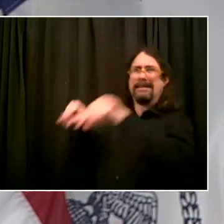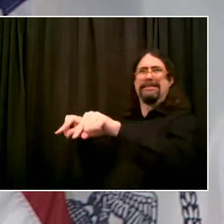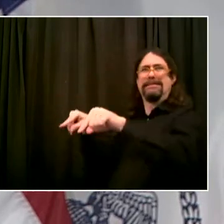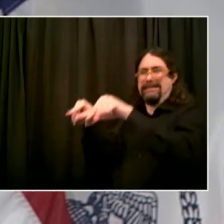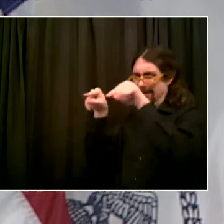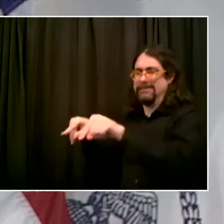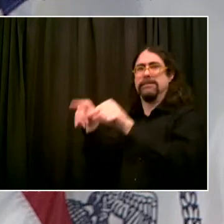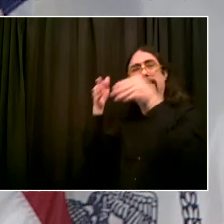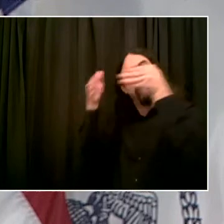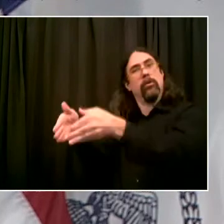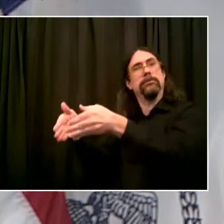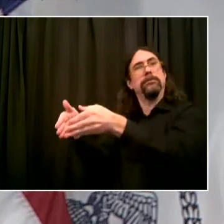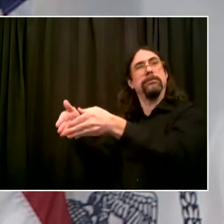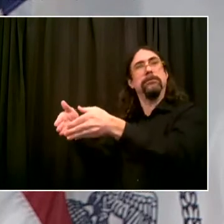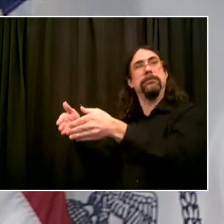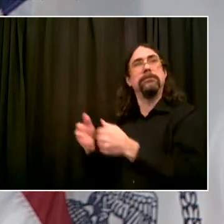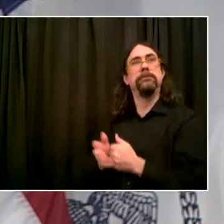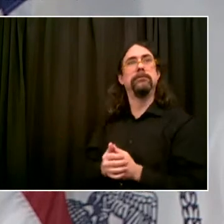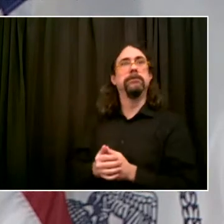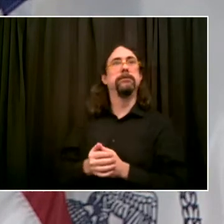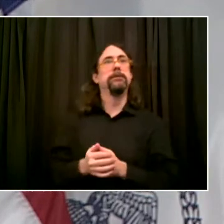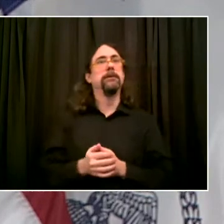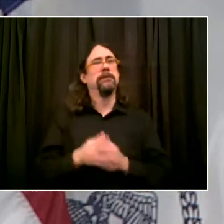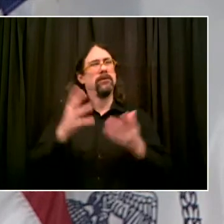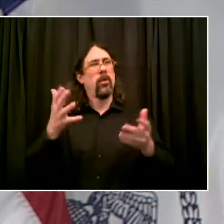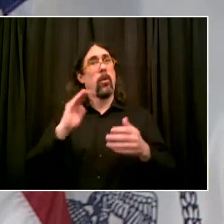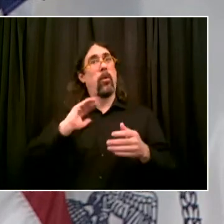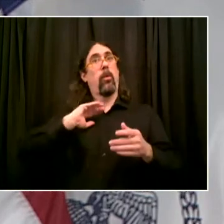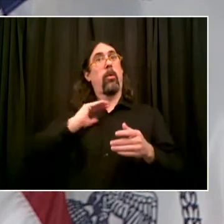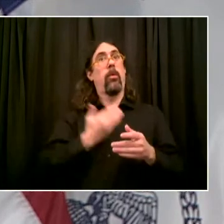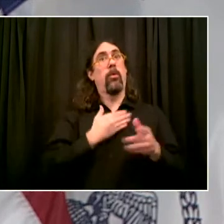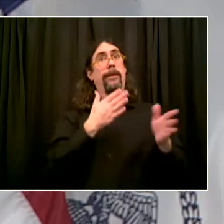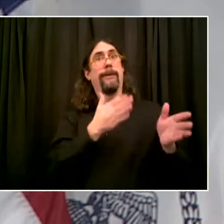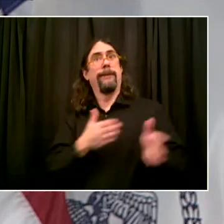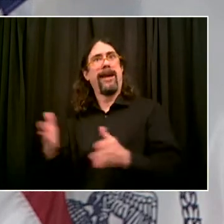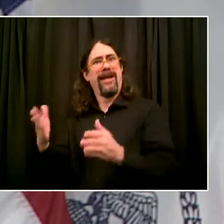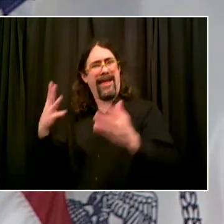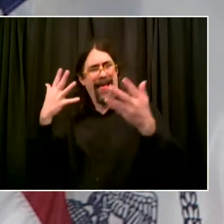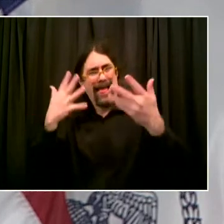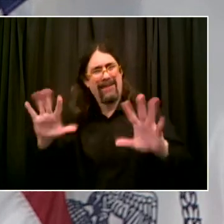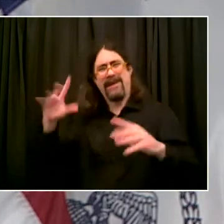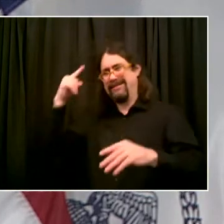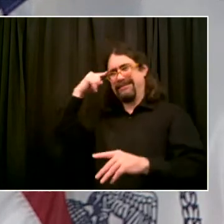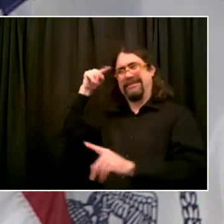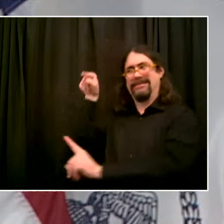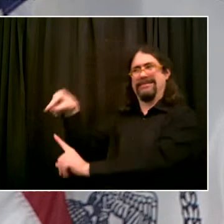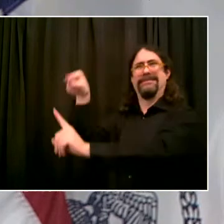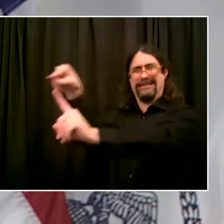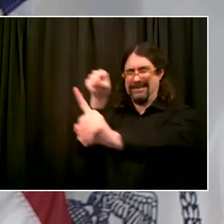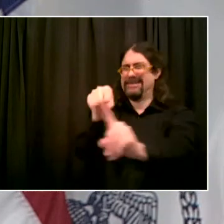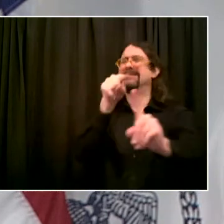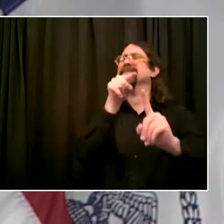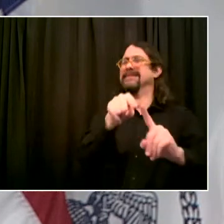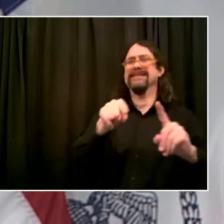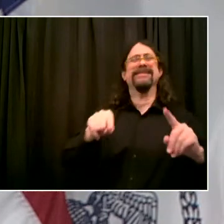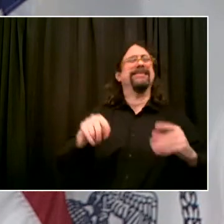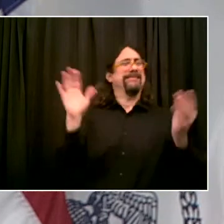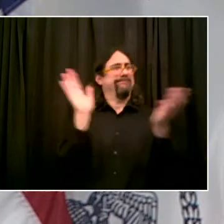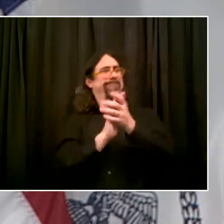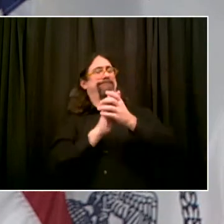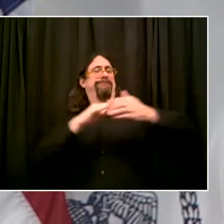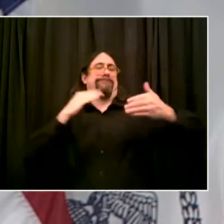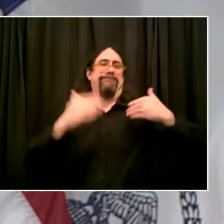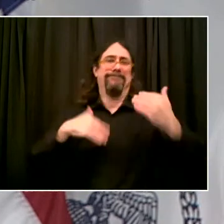communities. But when we built our vaccination sites plan, we actually had 60% of